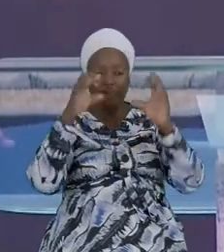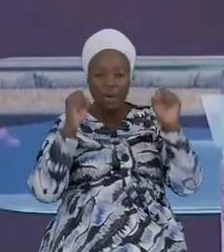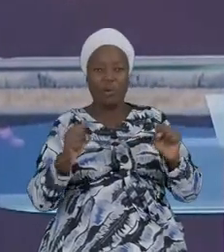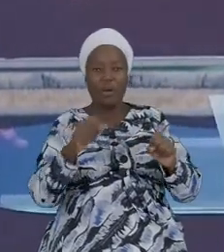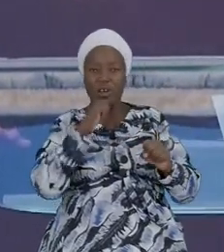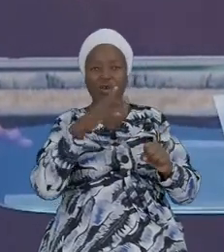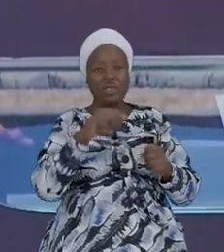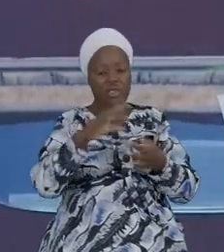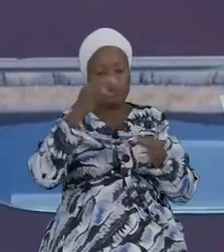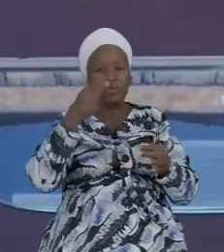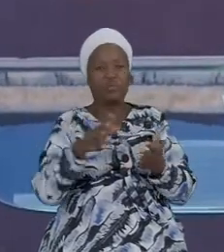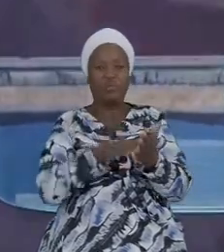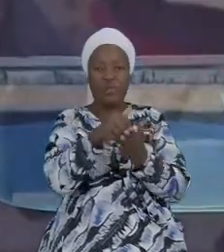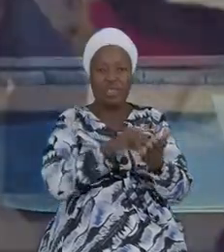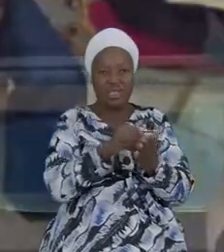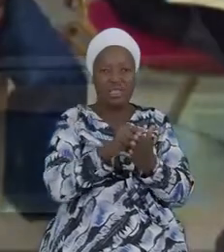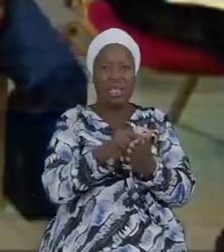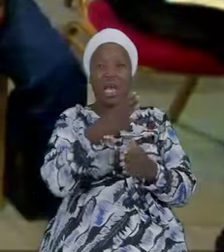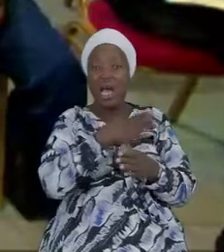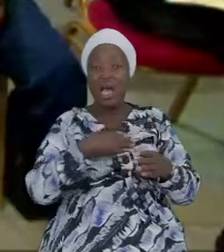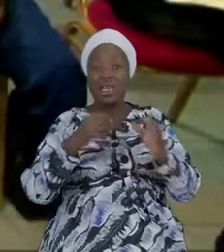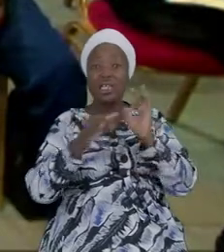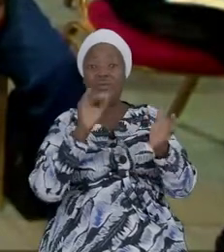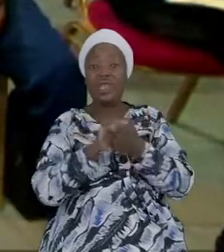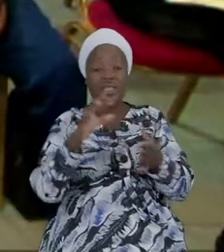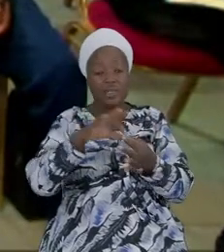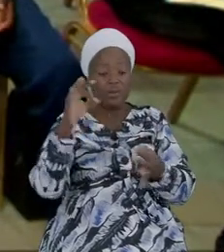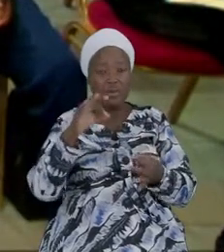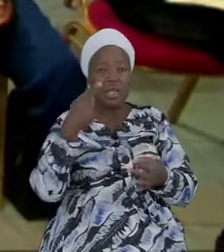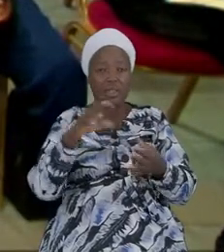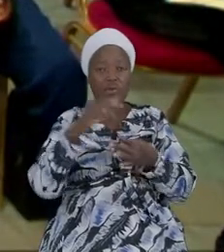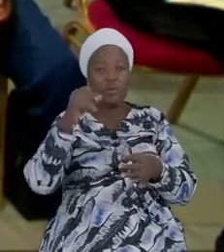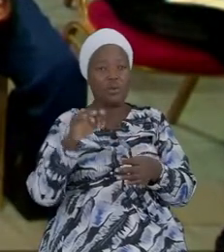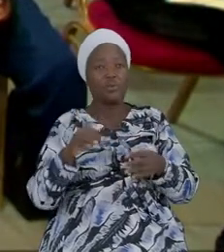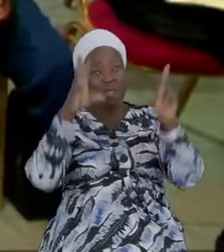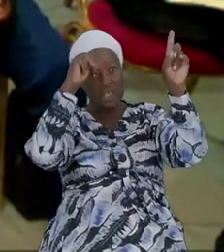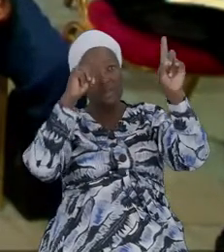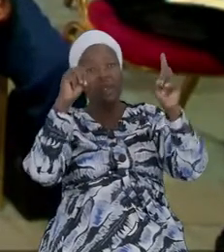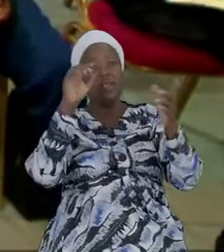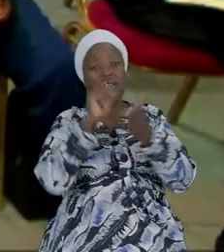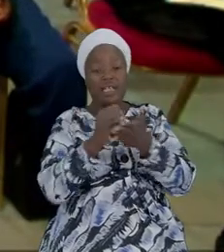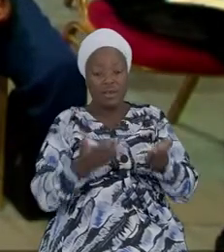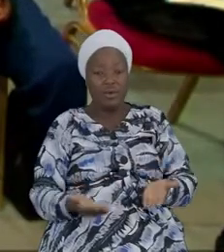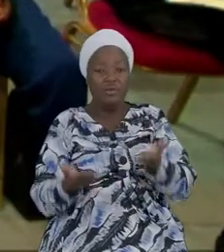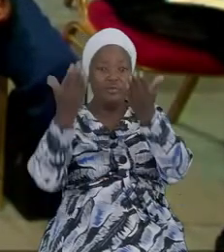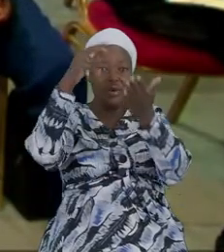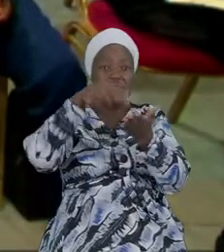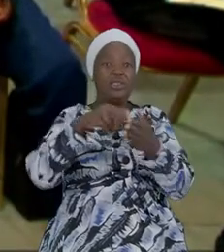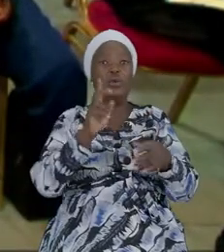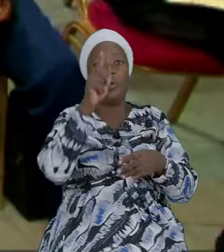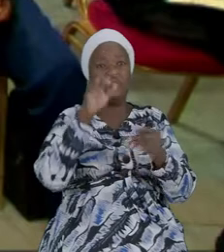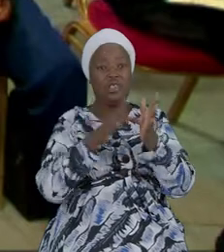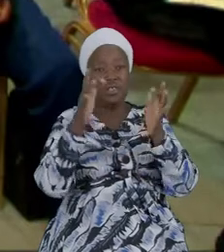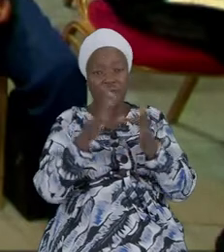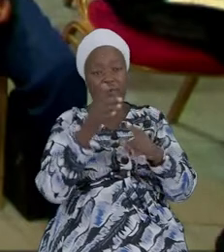power, not the Spirit of weakness. And if that Spirit, the Spirit of him that raised up Jesus from